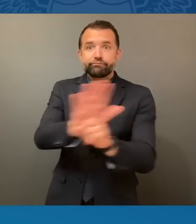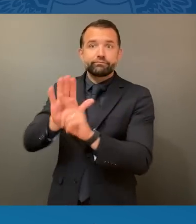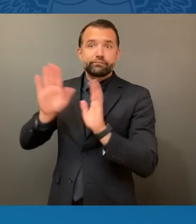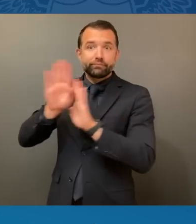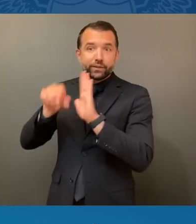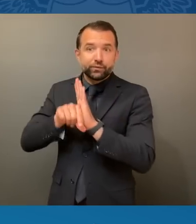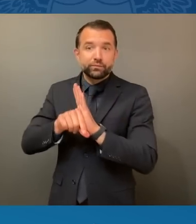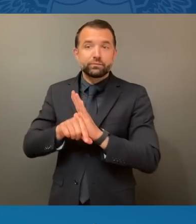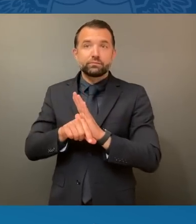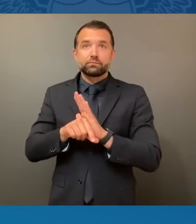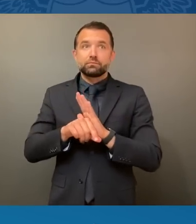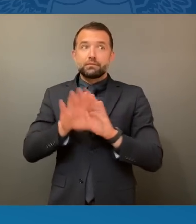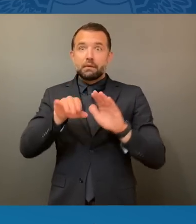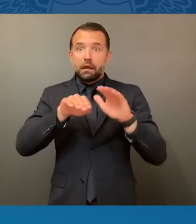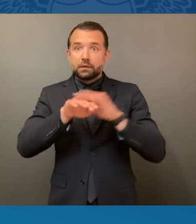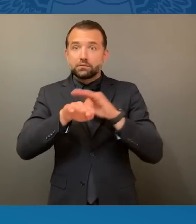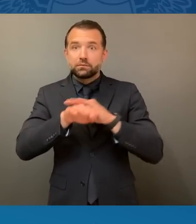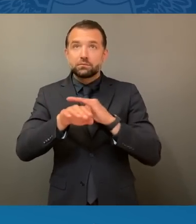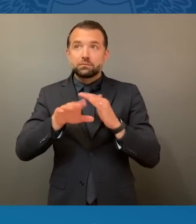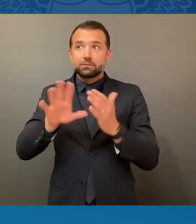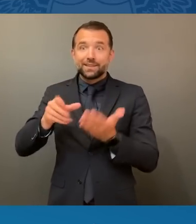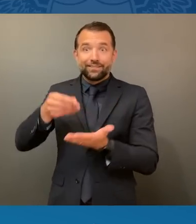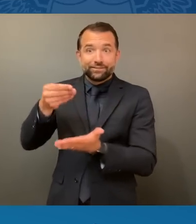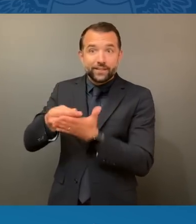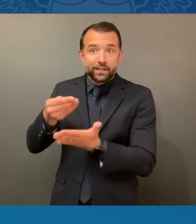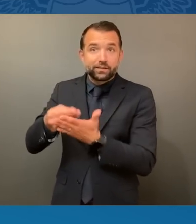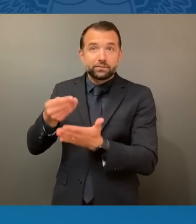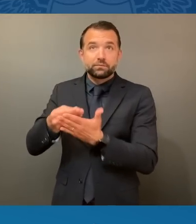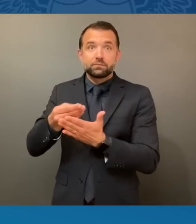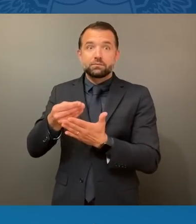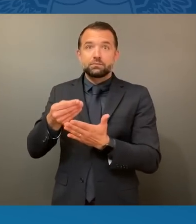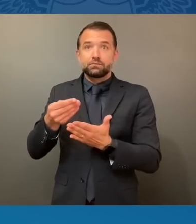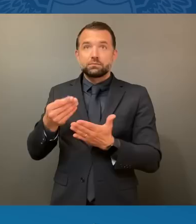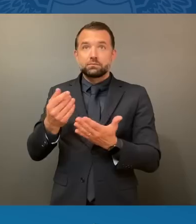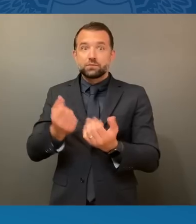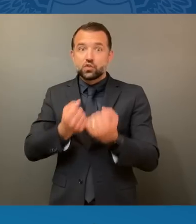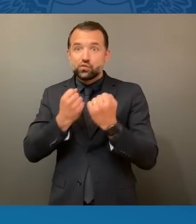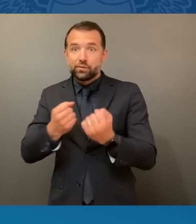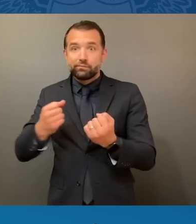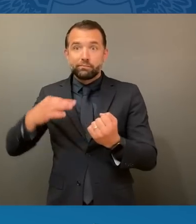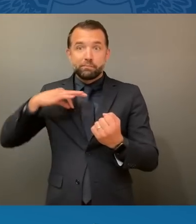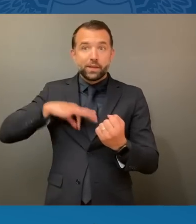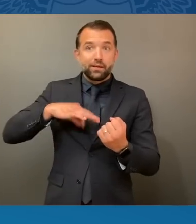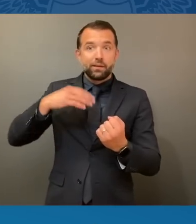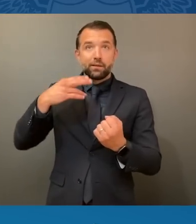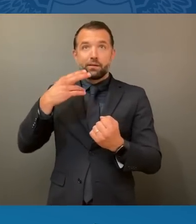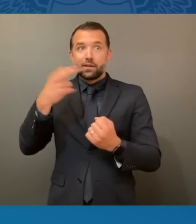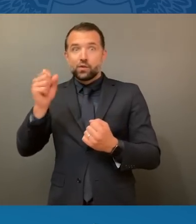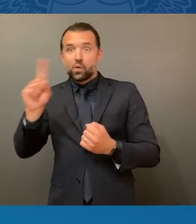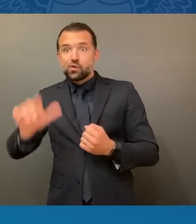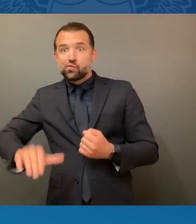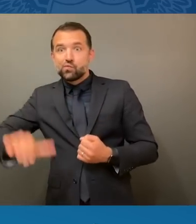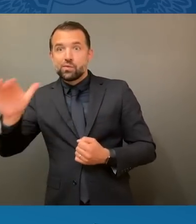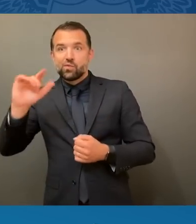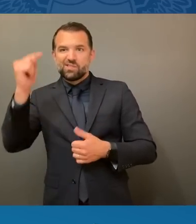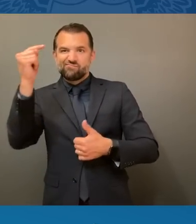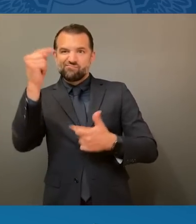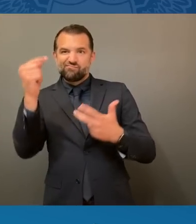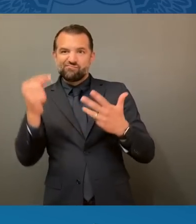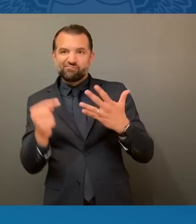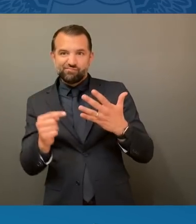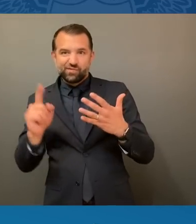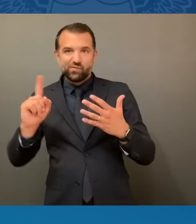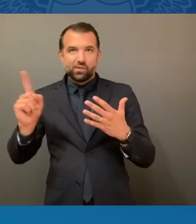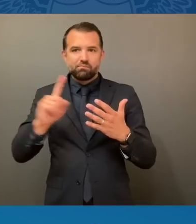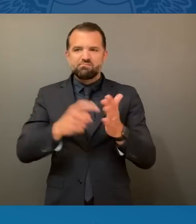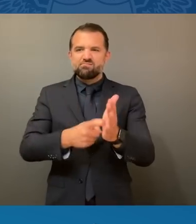to financial strength and benefits, where they went to high school, where they grew up. And also the president, I